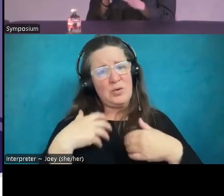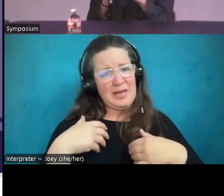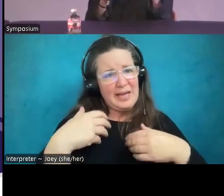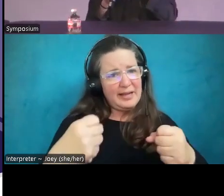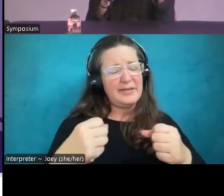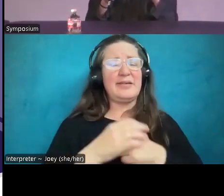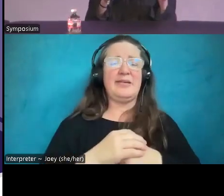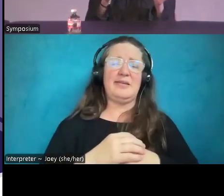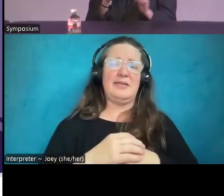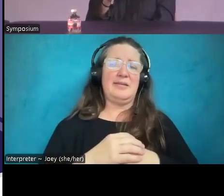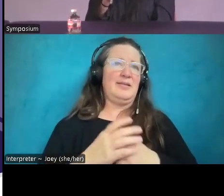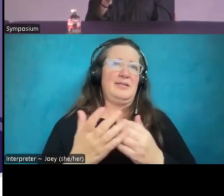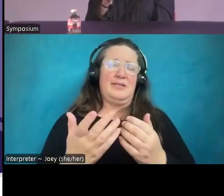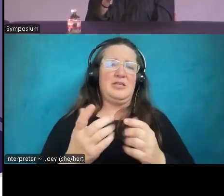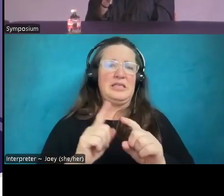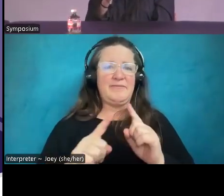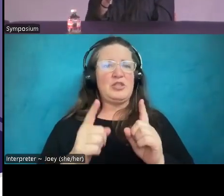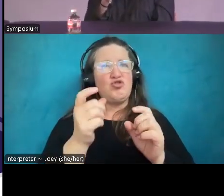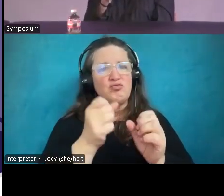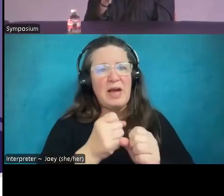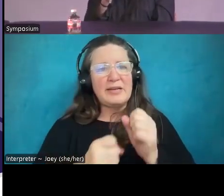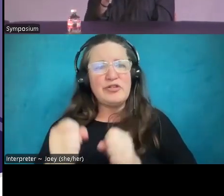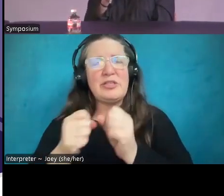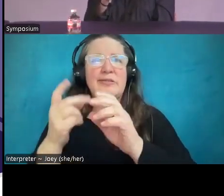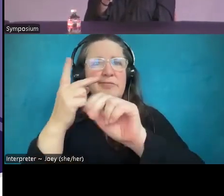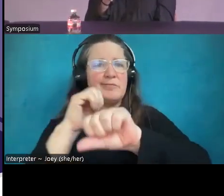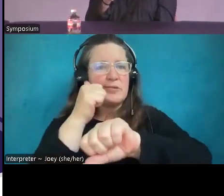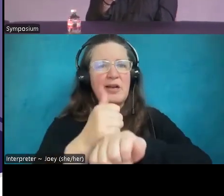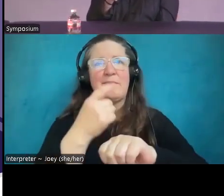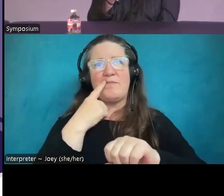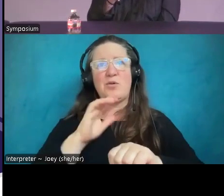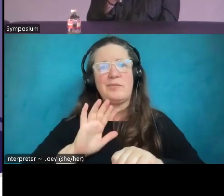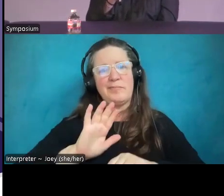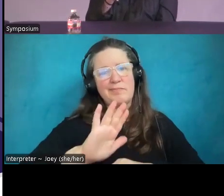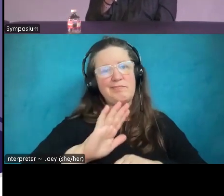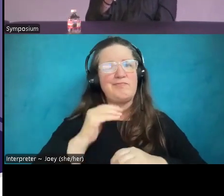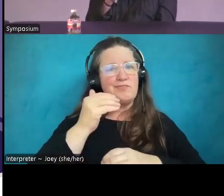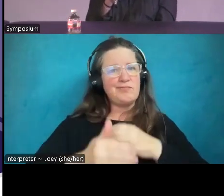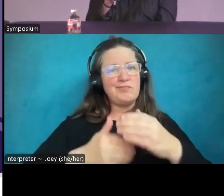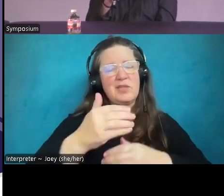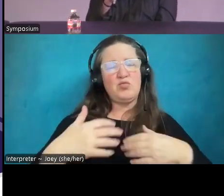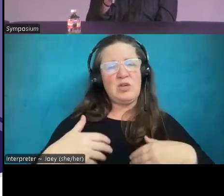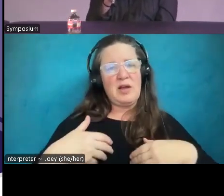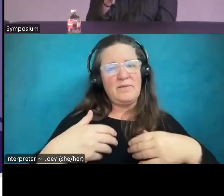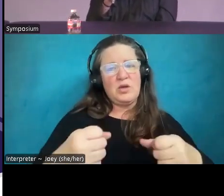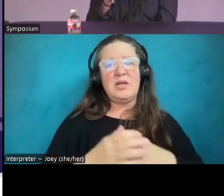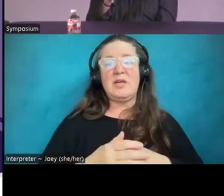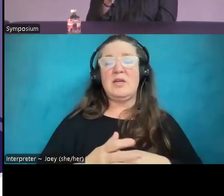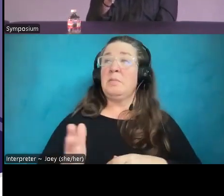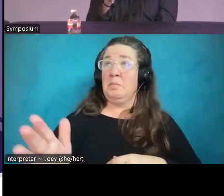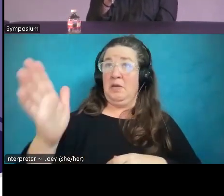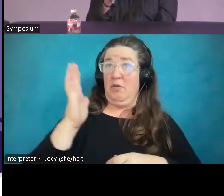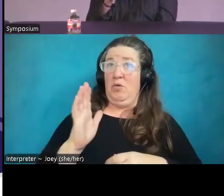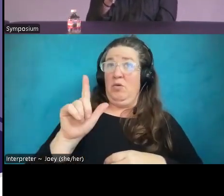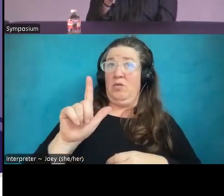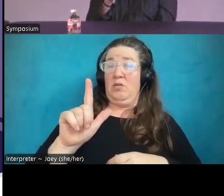it, I had to kind of redo that entirely. Typically I would see patients weekly. With a lot of my long COVID